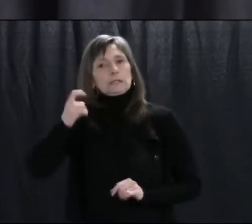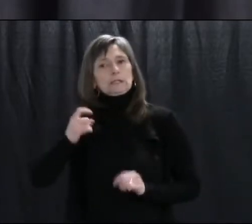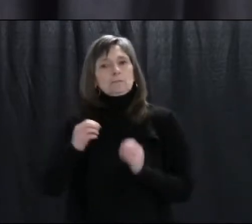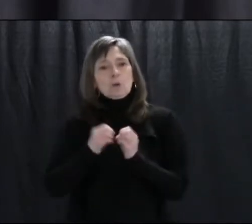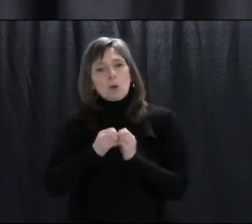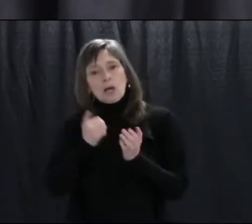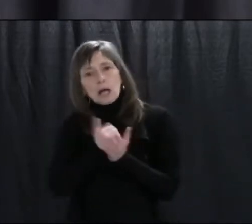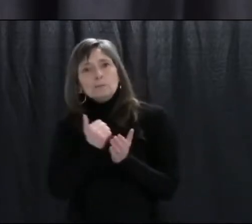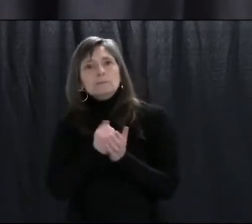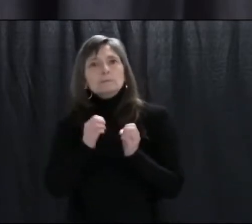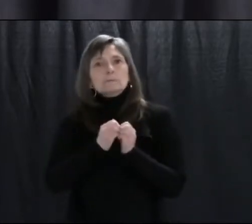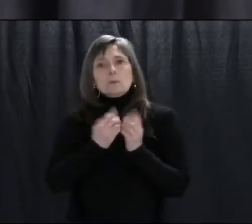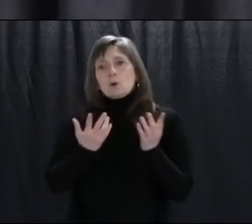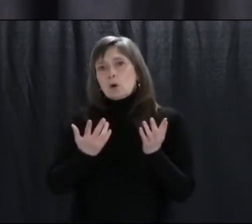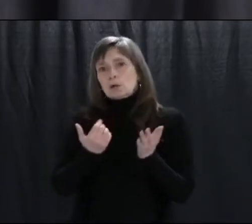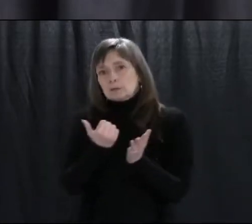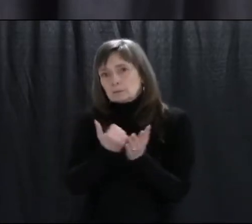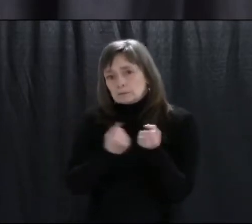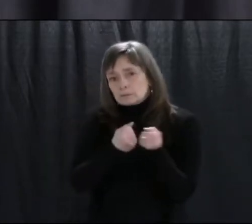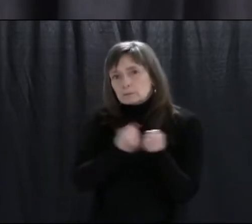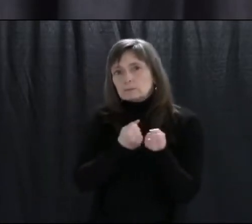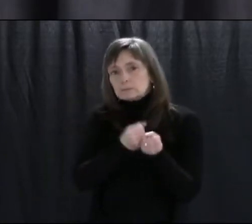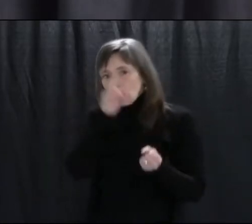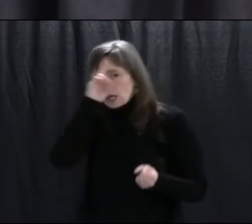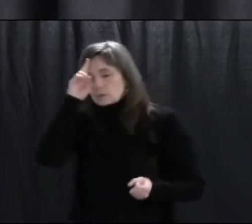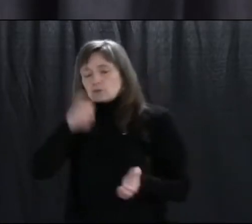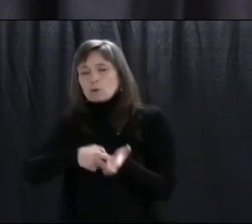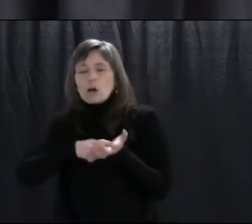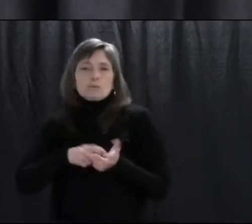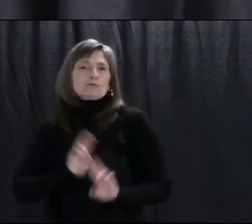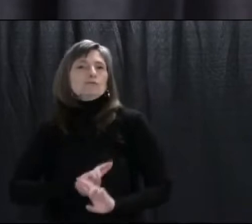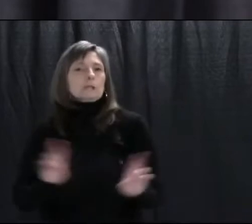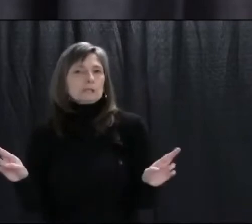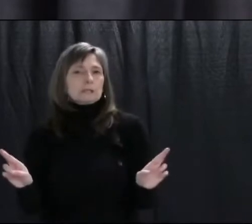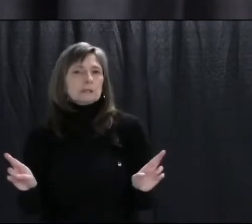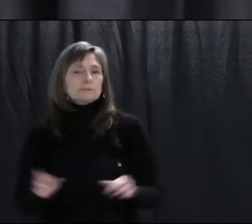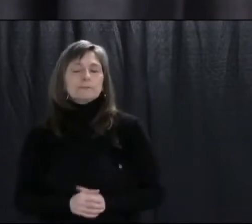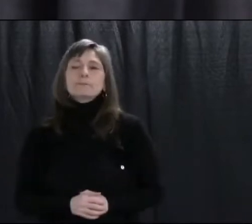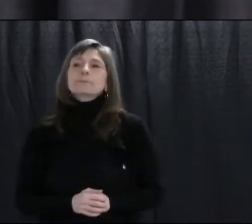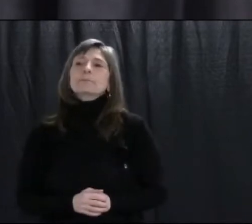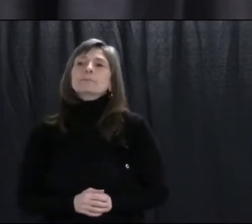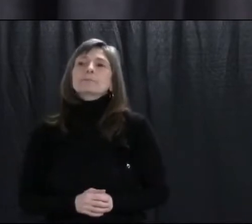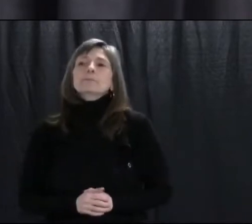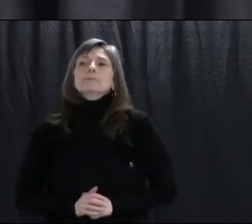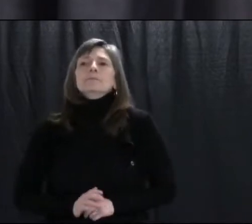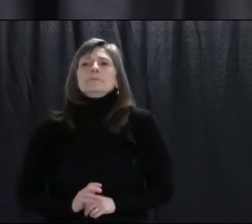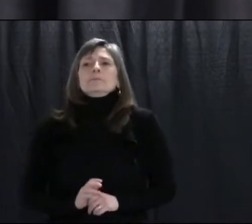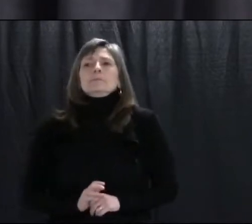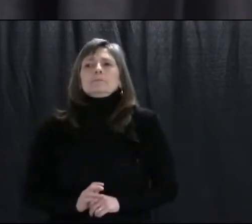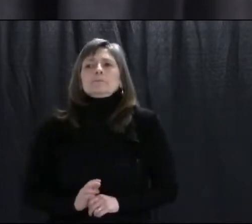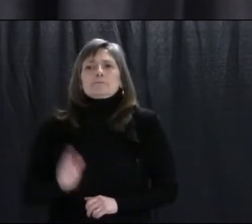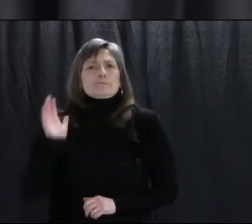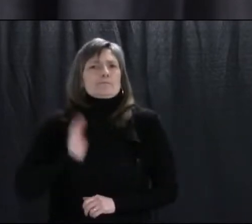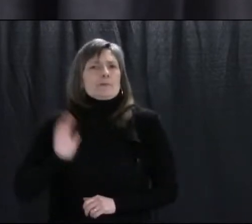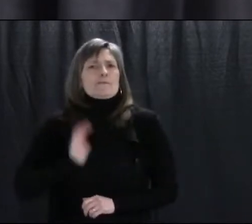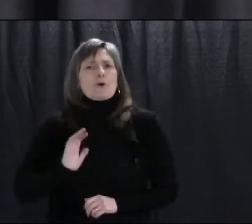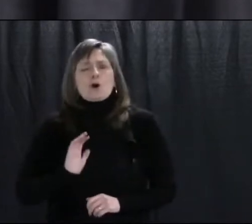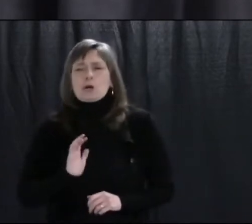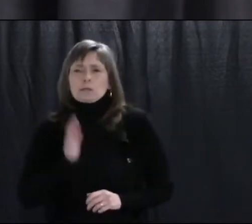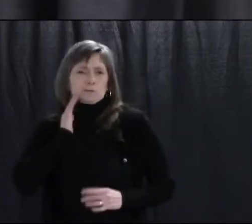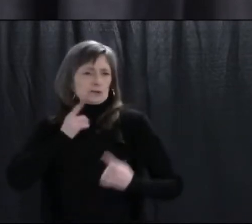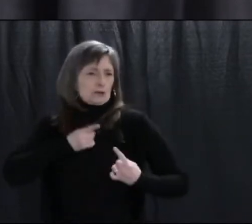further assistance, who requires hospital services. I spoke on previous occasions about challenges with personal